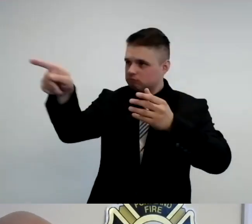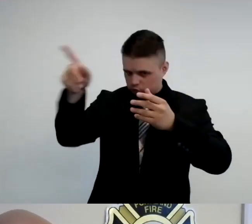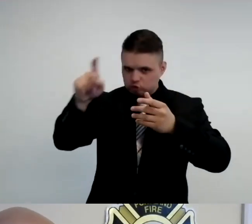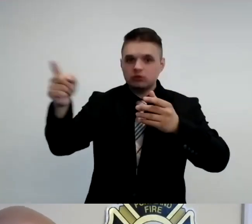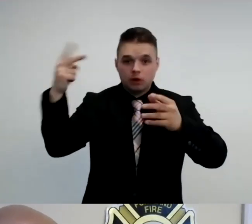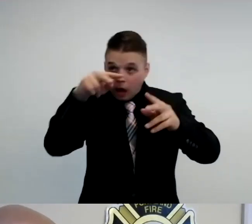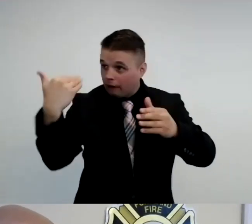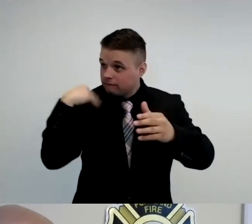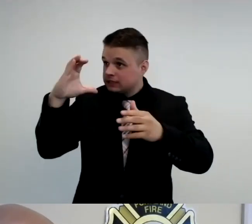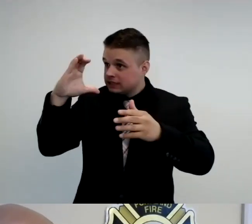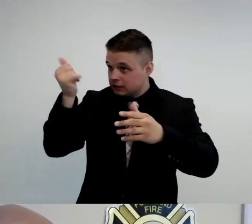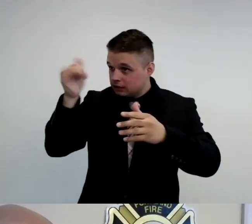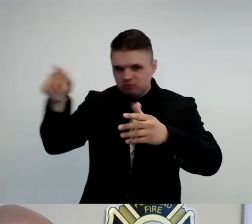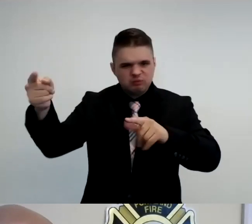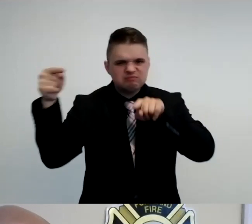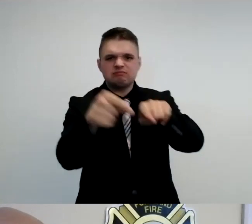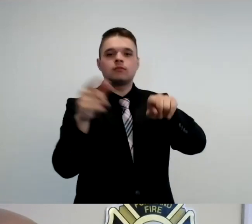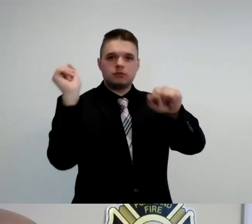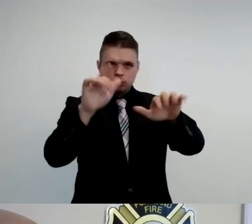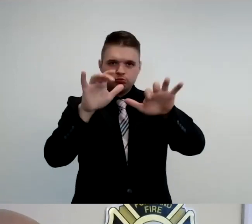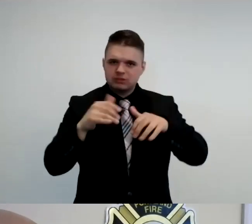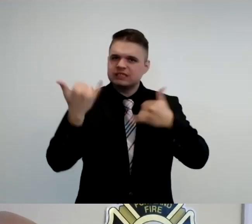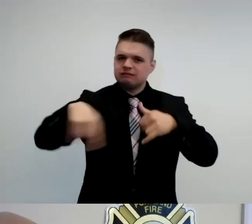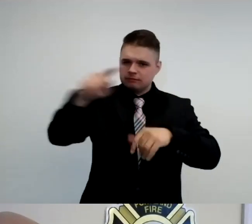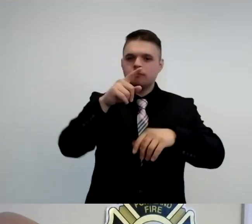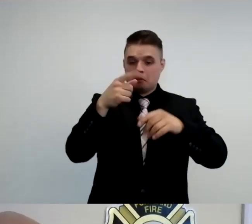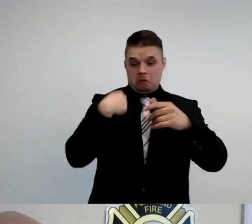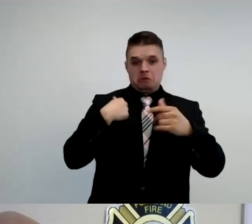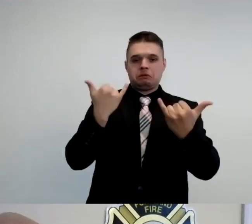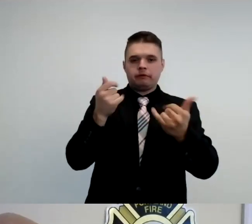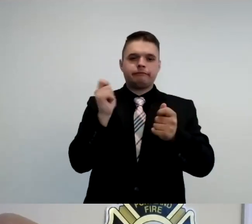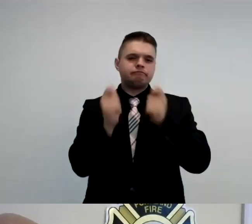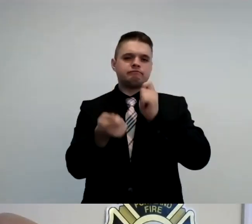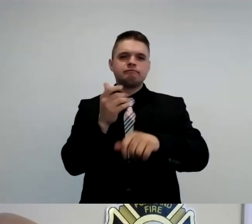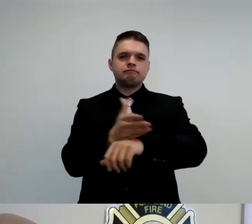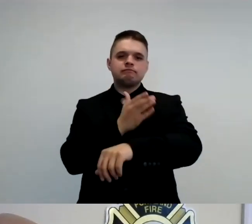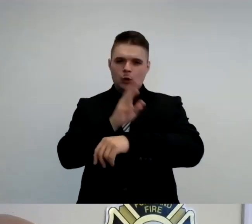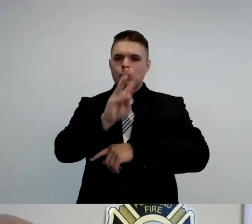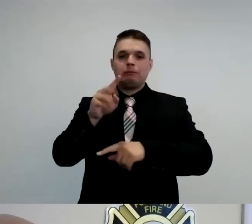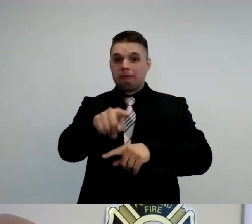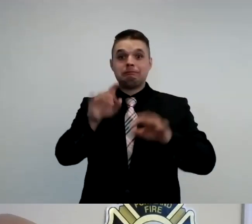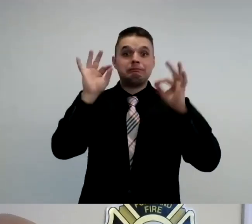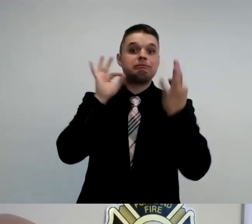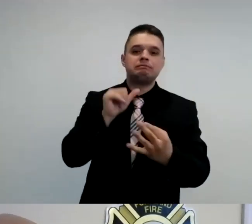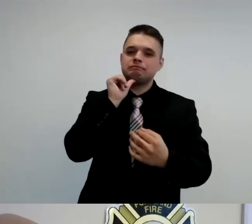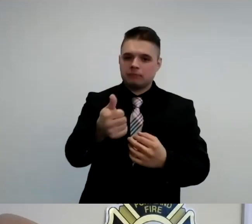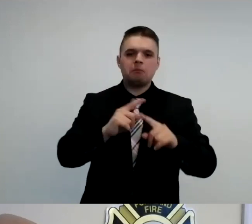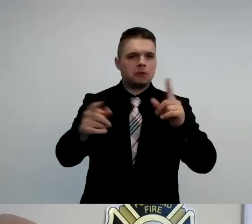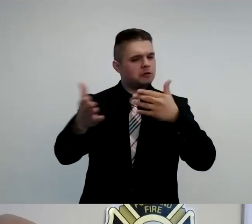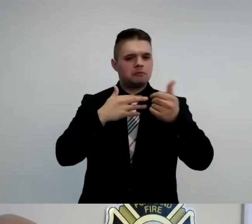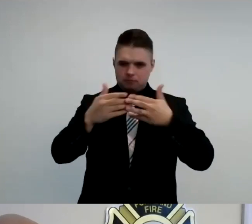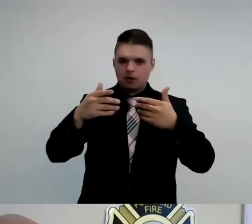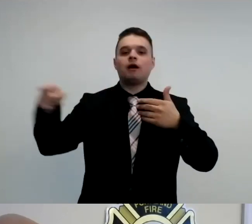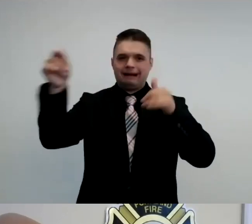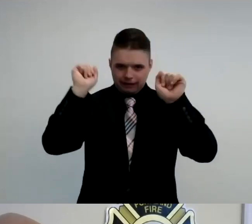know this tool is a work in progress and we'll certainly need to refine it. In the meantime, however, we hope it helps people get the guidance they need while giving emergency